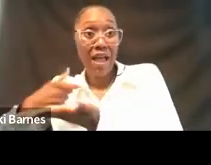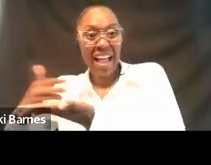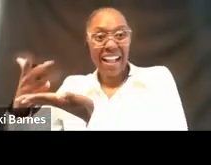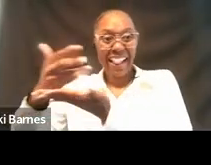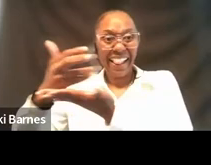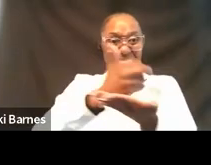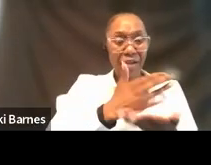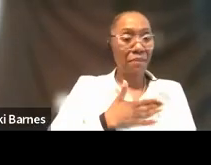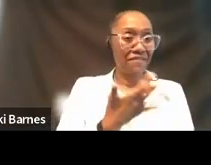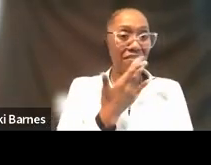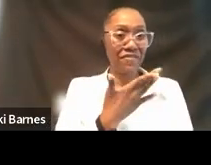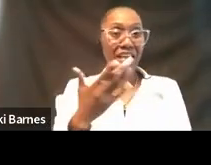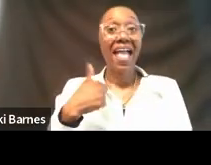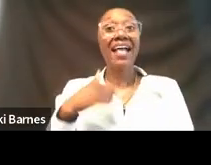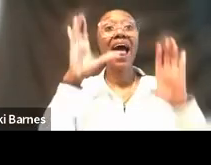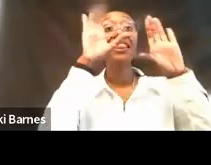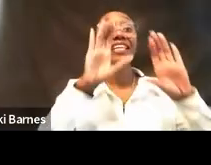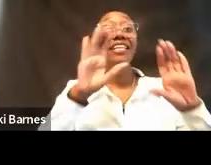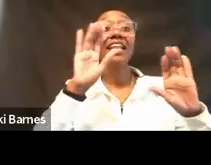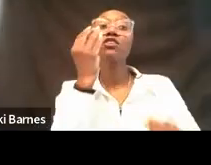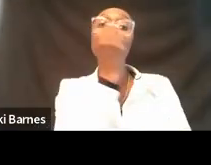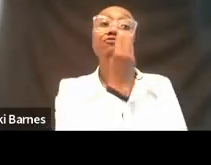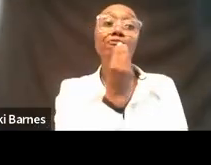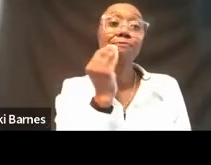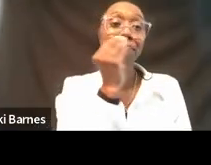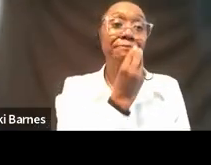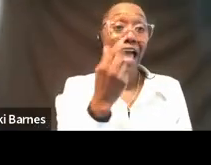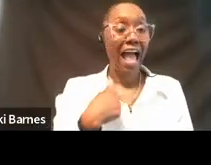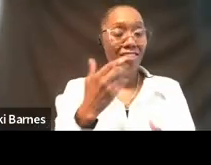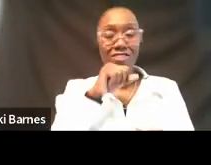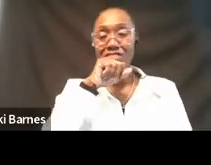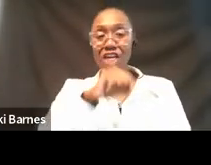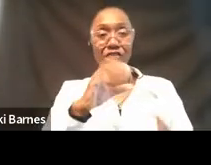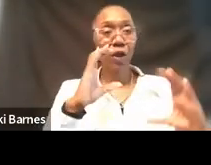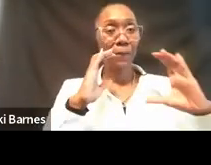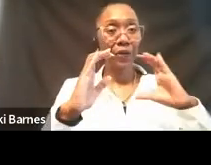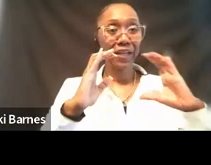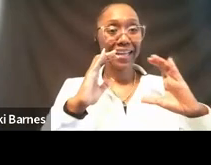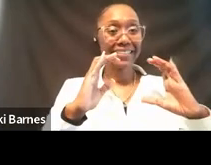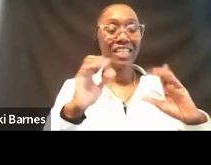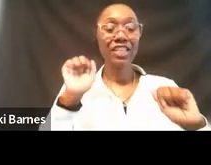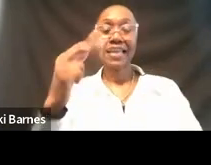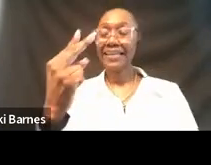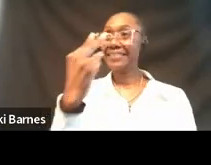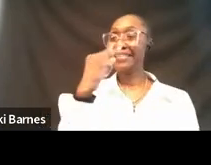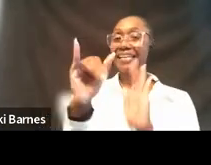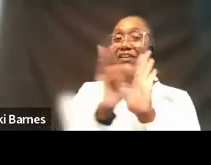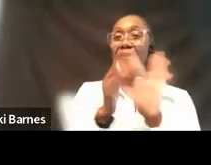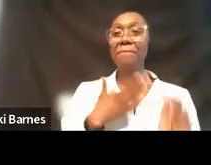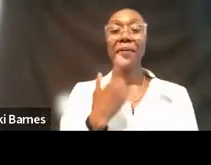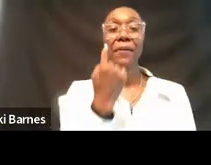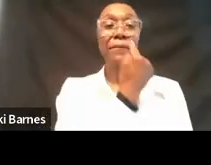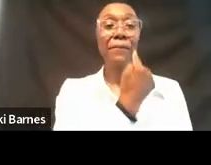love decorating my lips is because I love communication, which is why I became a speech and language pathologist. So as I give you